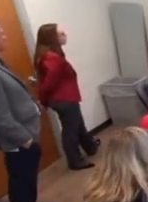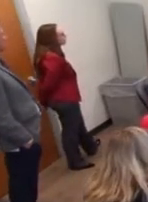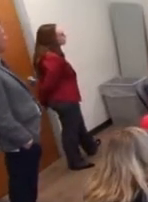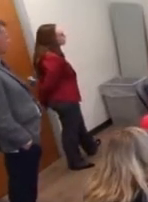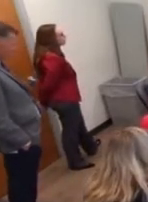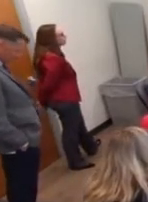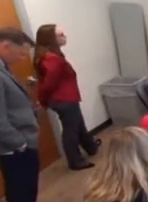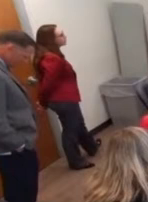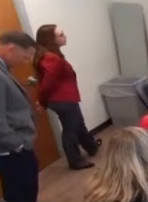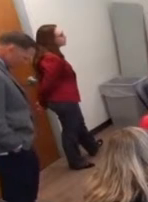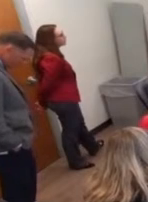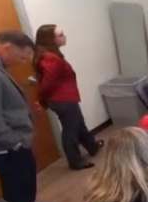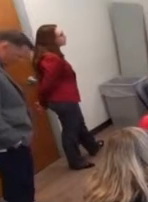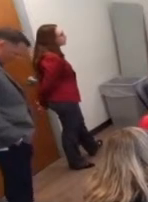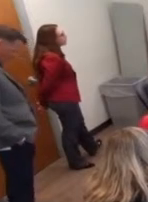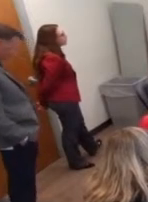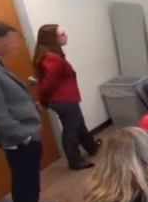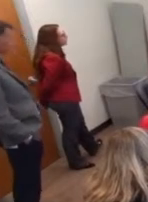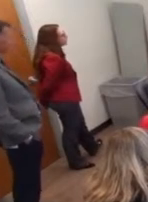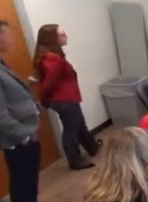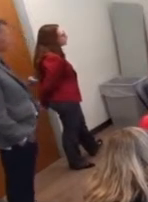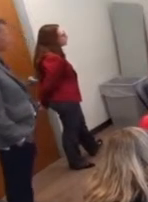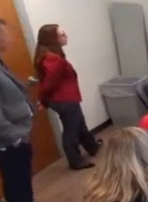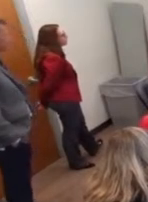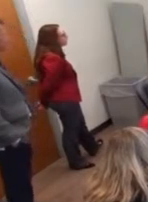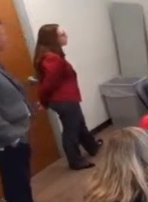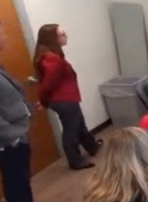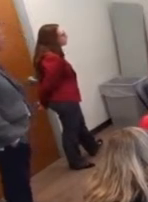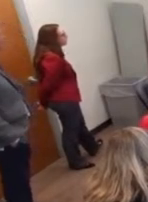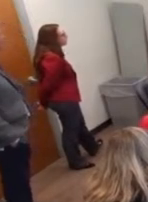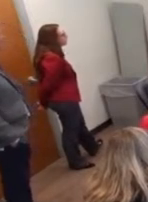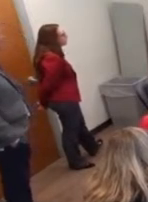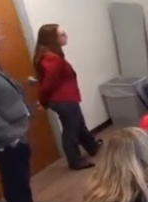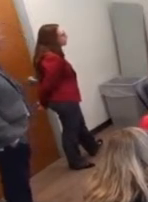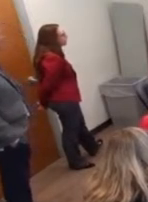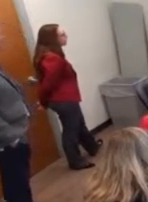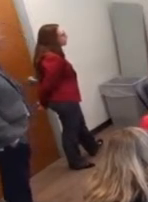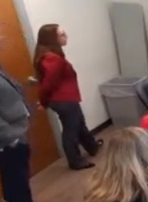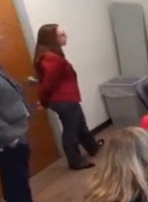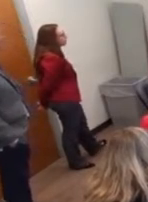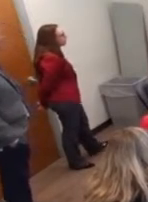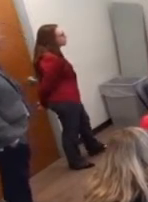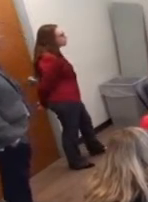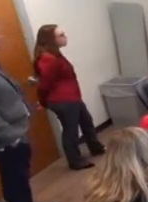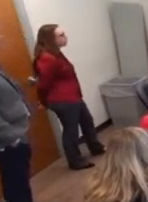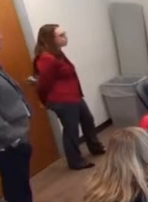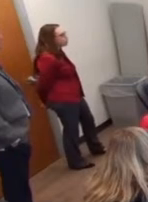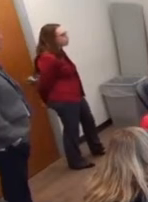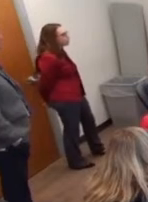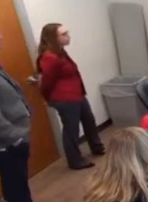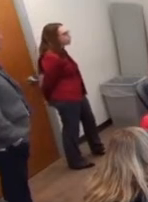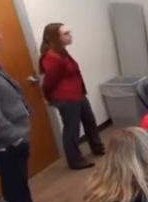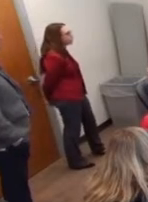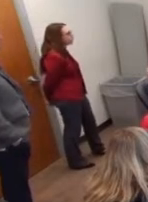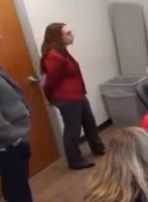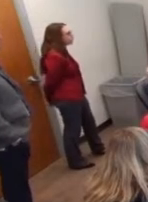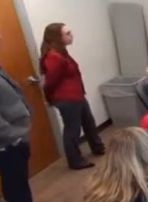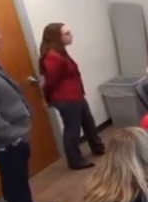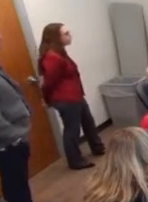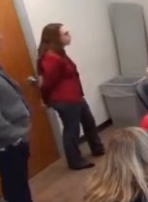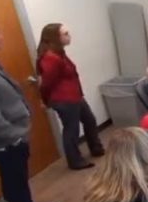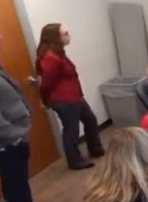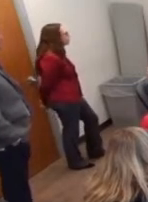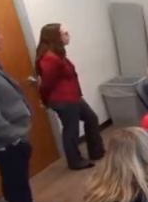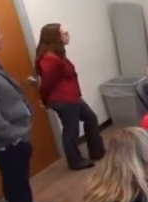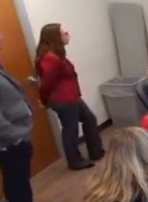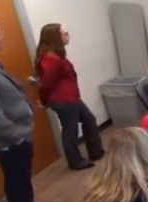is looking not just for that kind of one of those feet into the left that we know move us towards that I